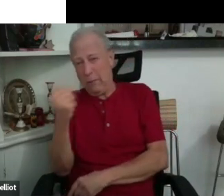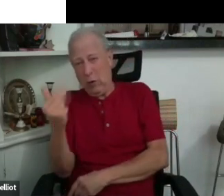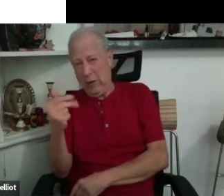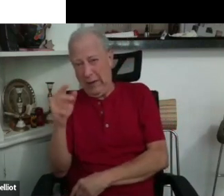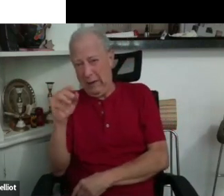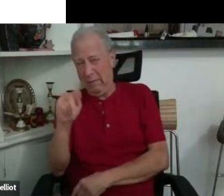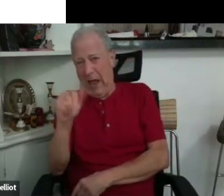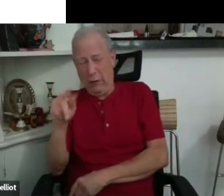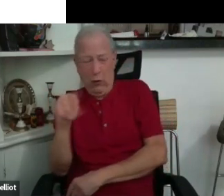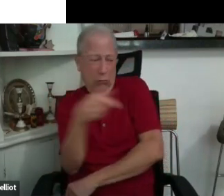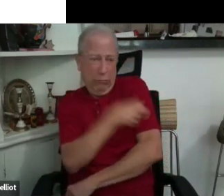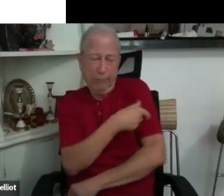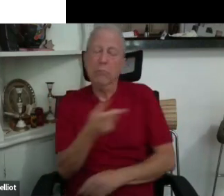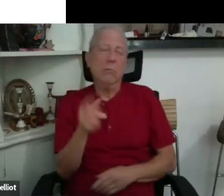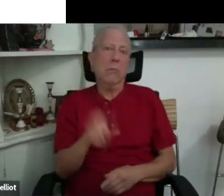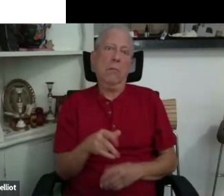organization.